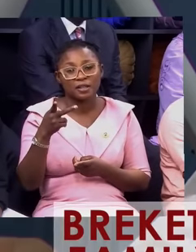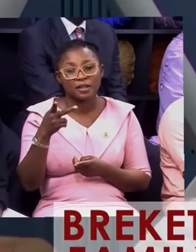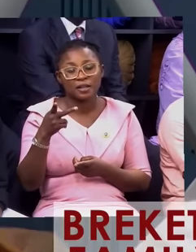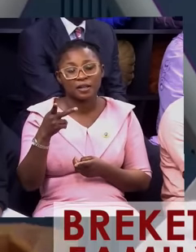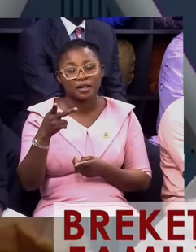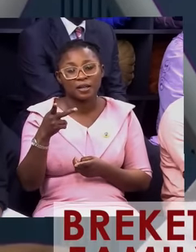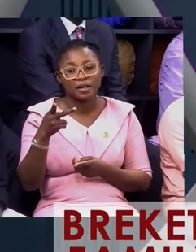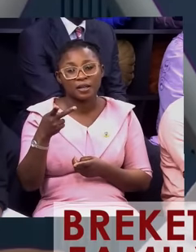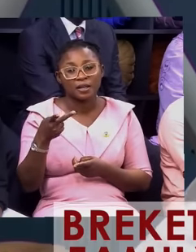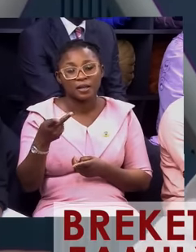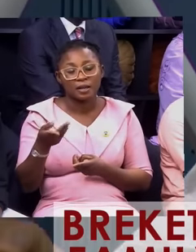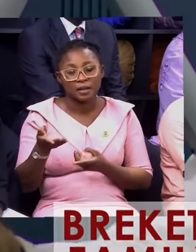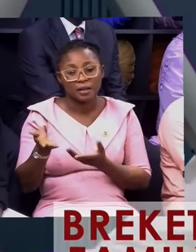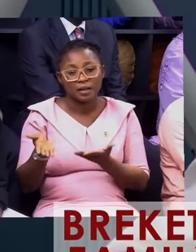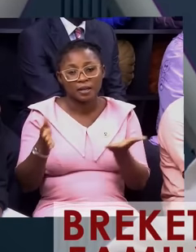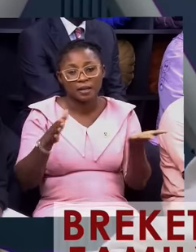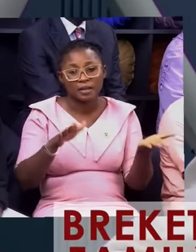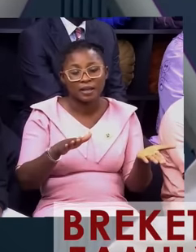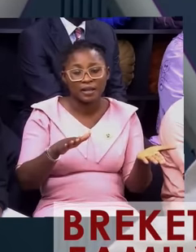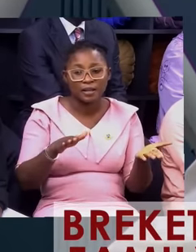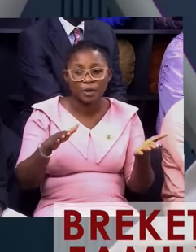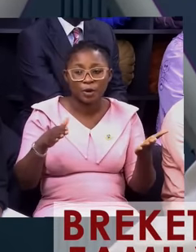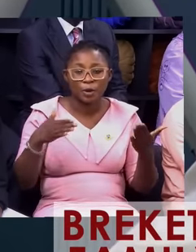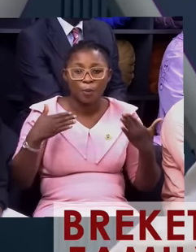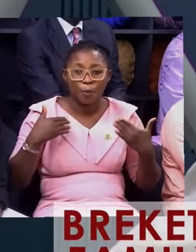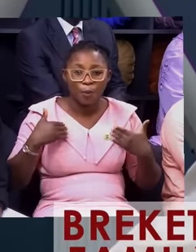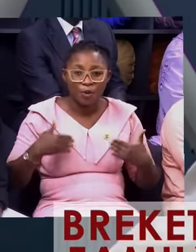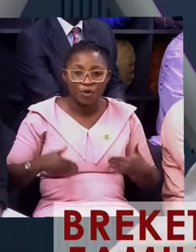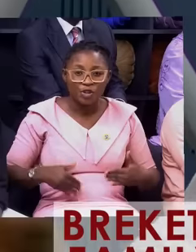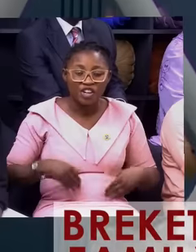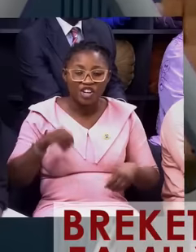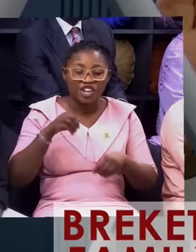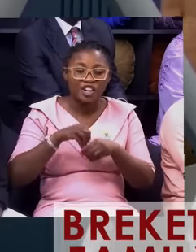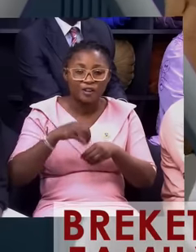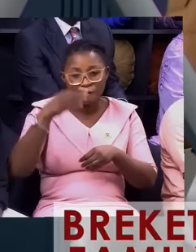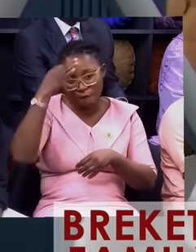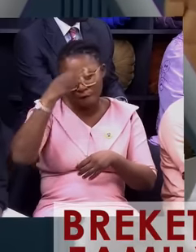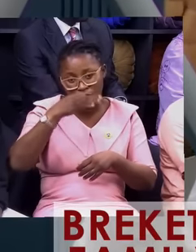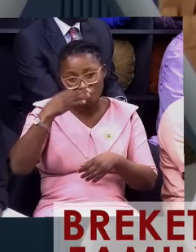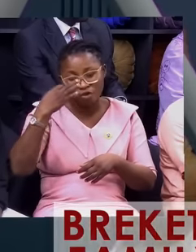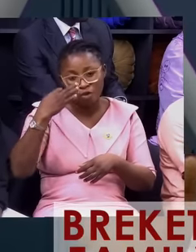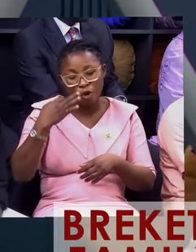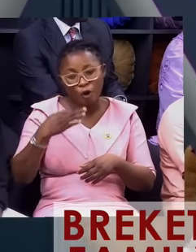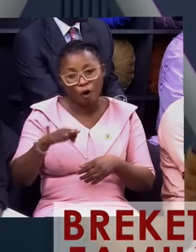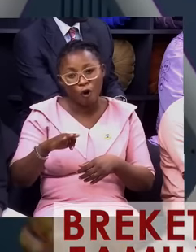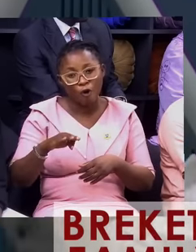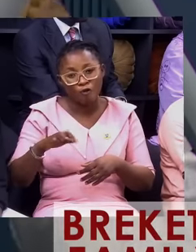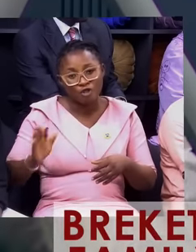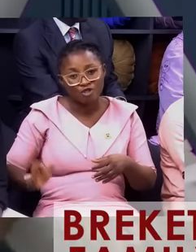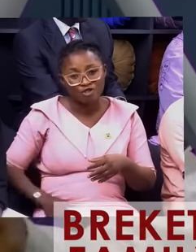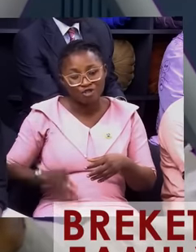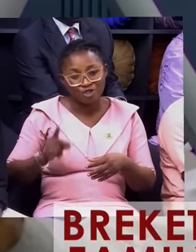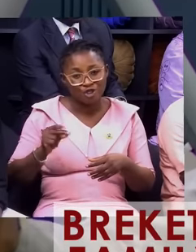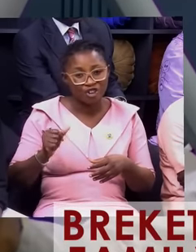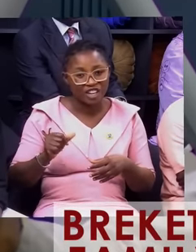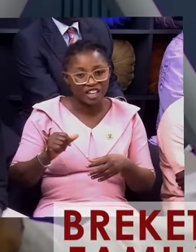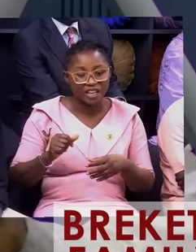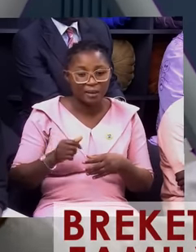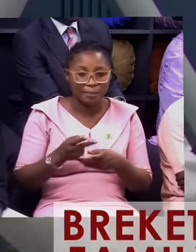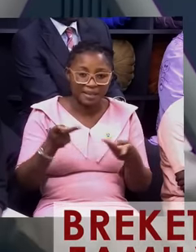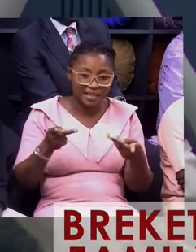foul dead body for front of dog cage your first conclusion the dog